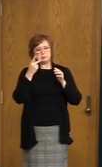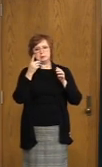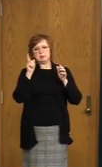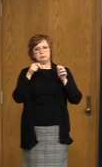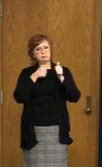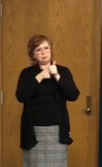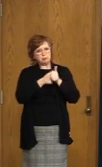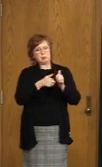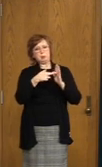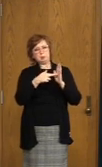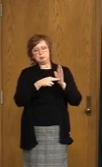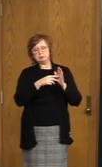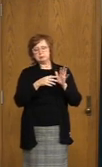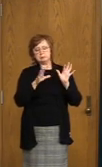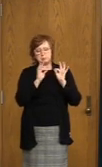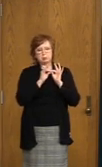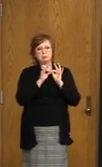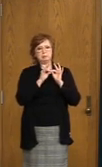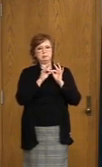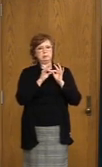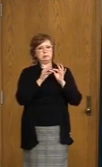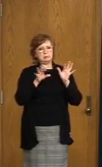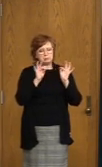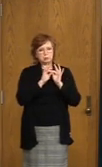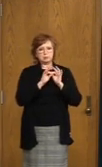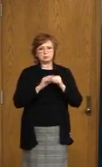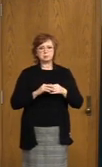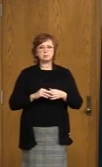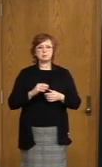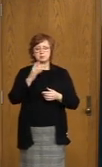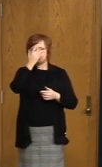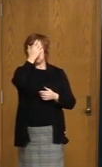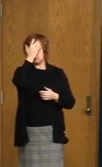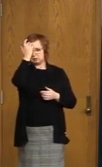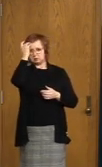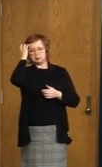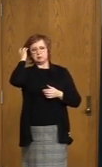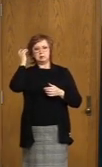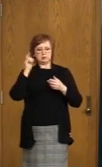Hospitalizations and deaths usually result as a result of